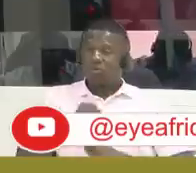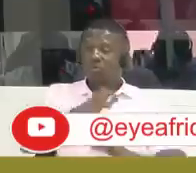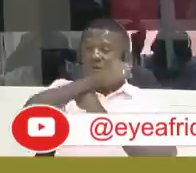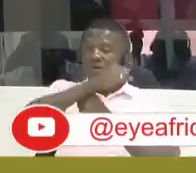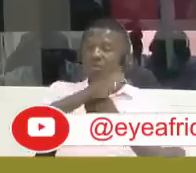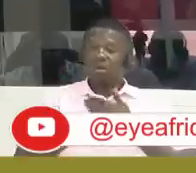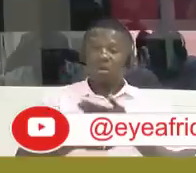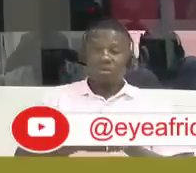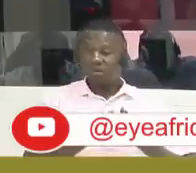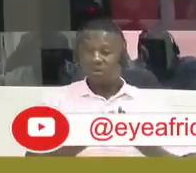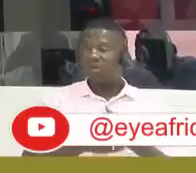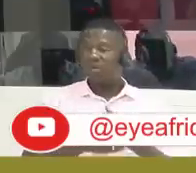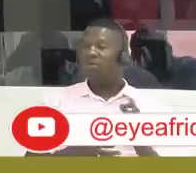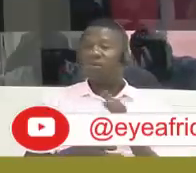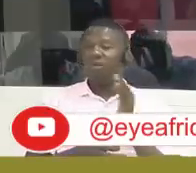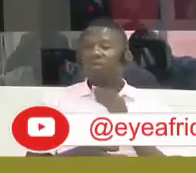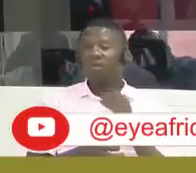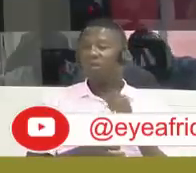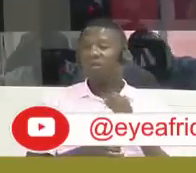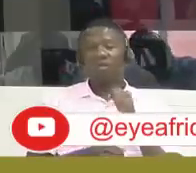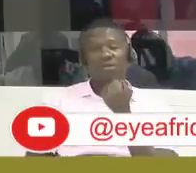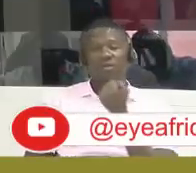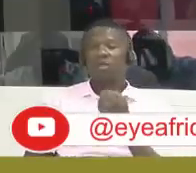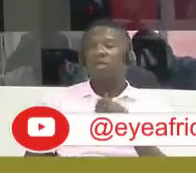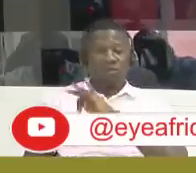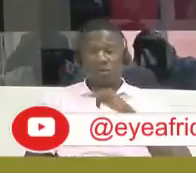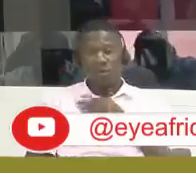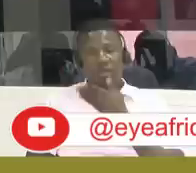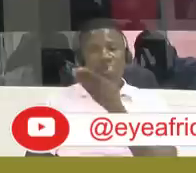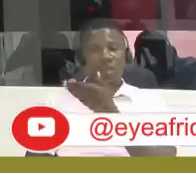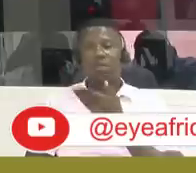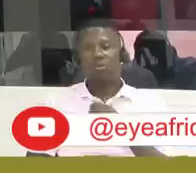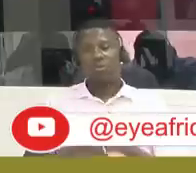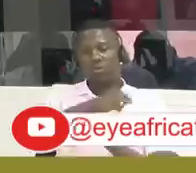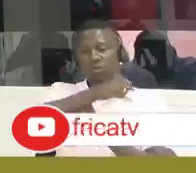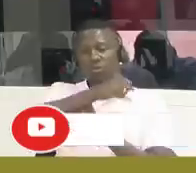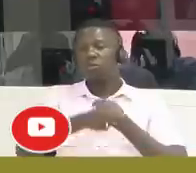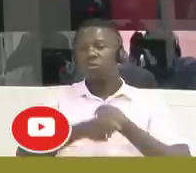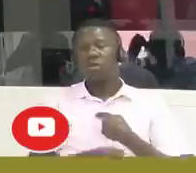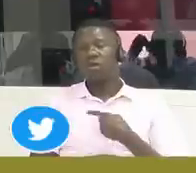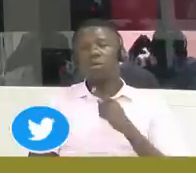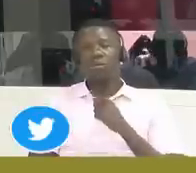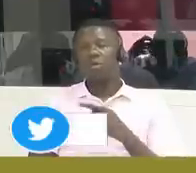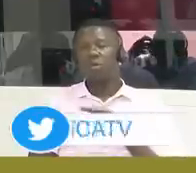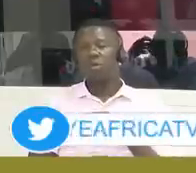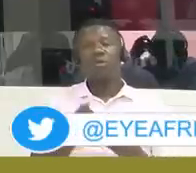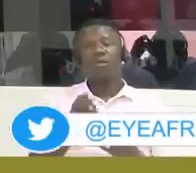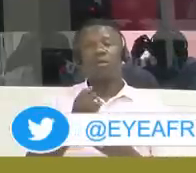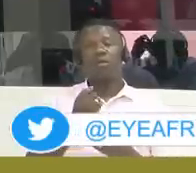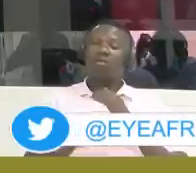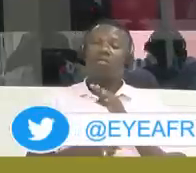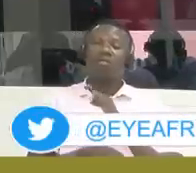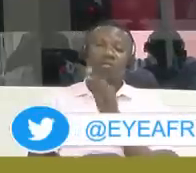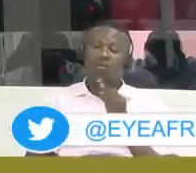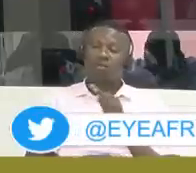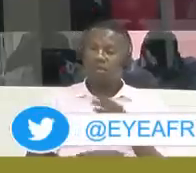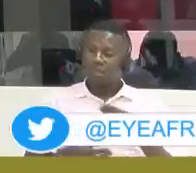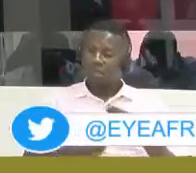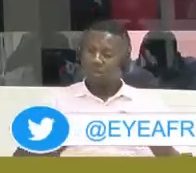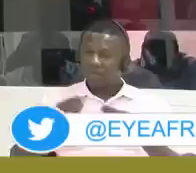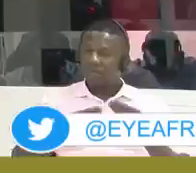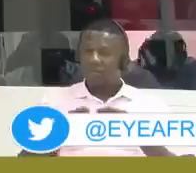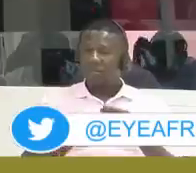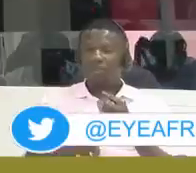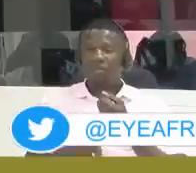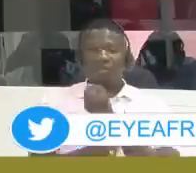too much. The family was there to support me, but due to their financial condition, they